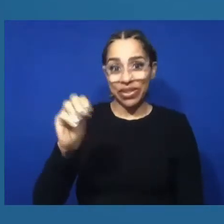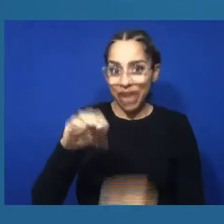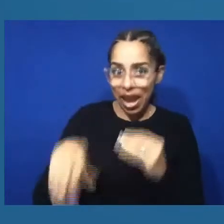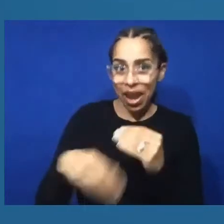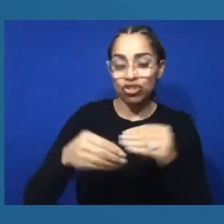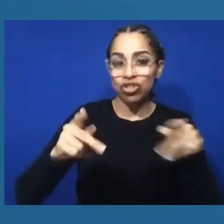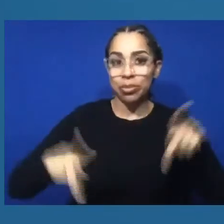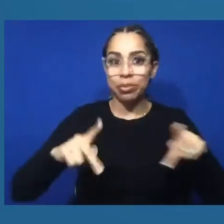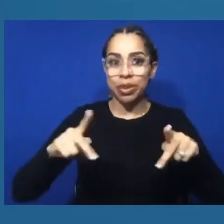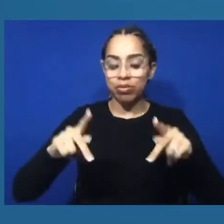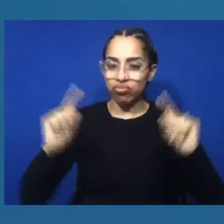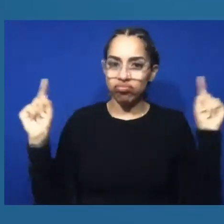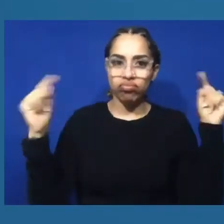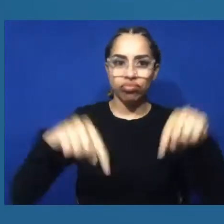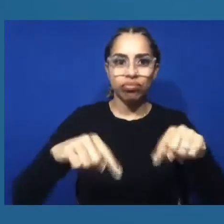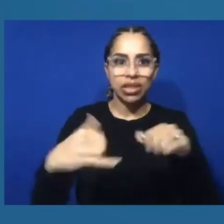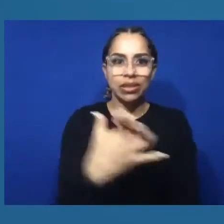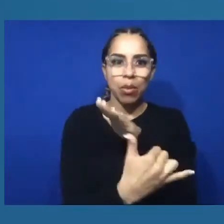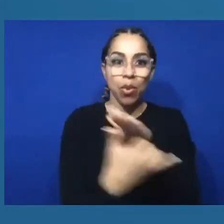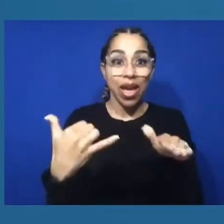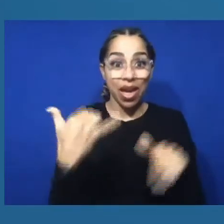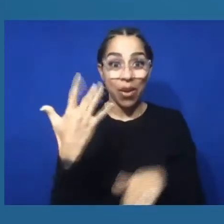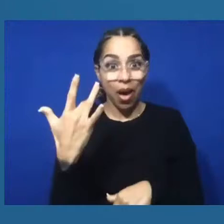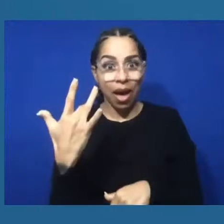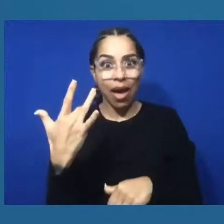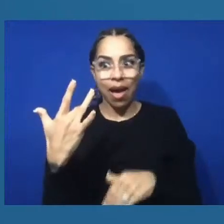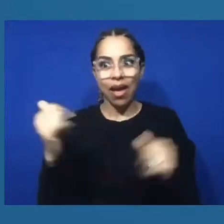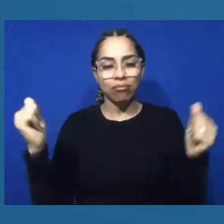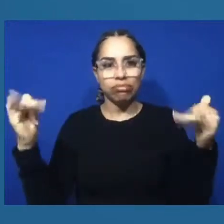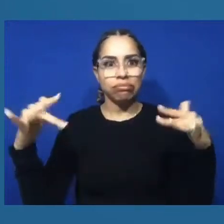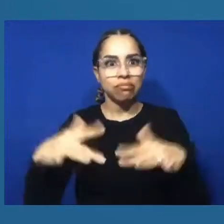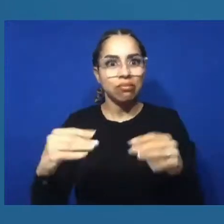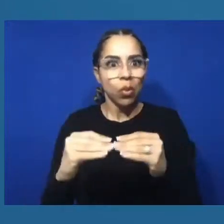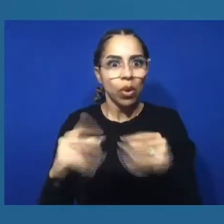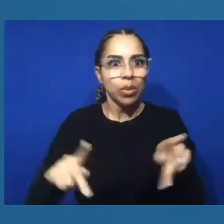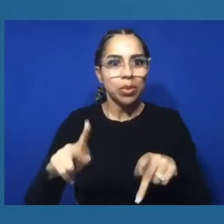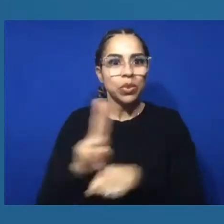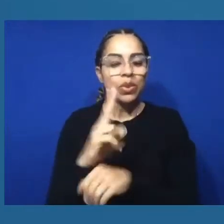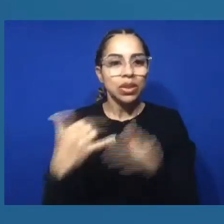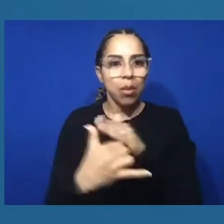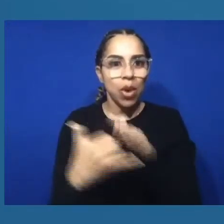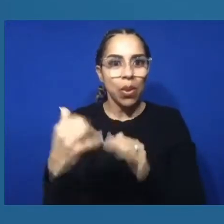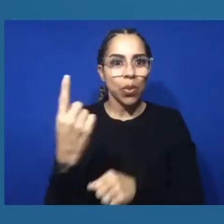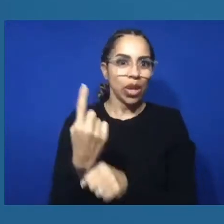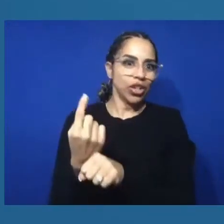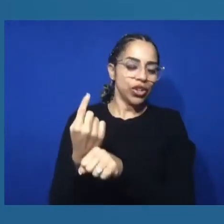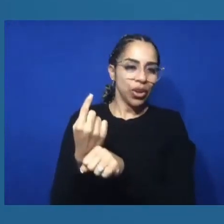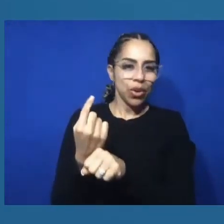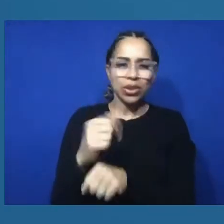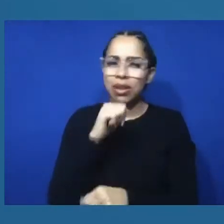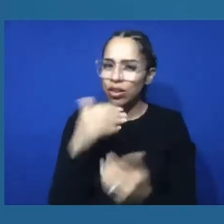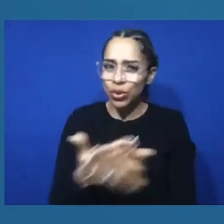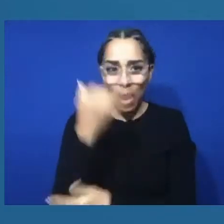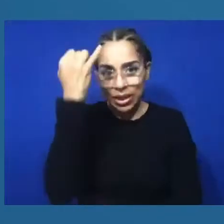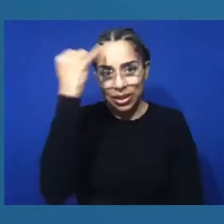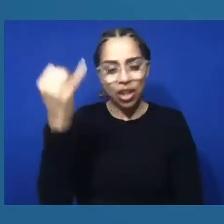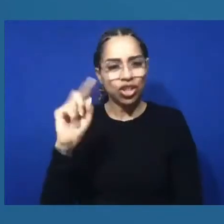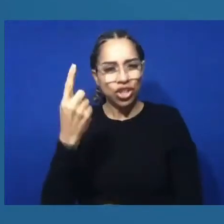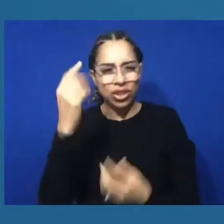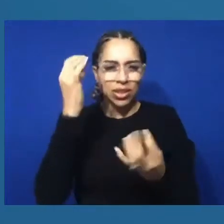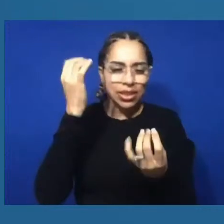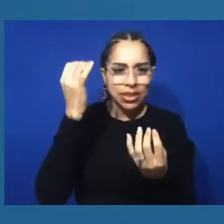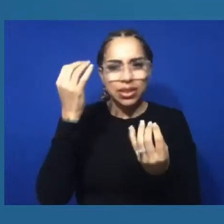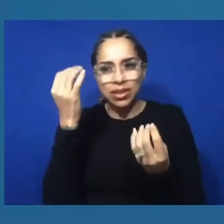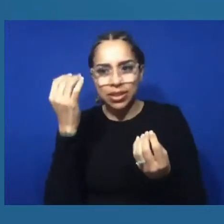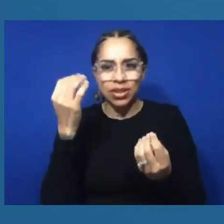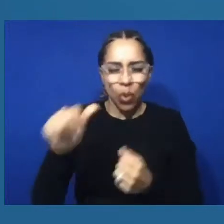subways as a result of our surge a year ago. So this is not a new idea. It is just simply saying, like, what else can we do? I'm always